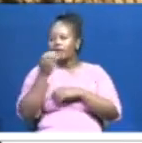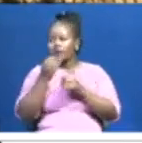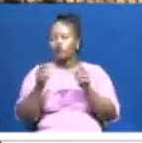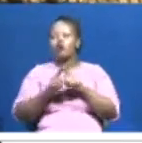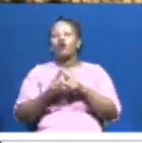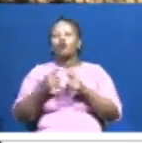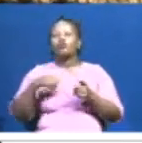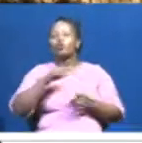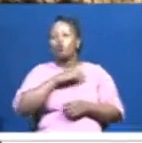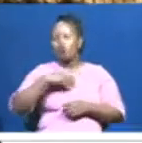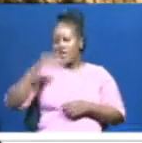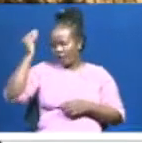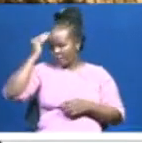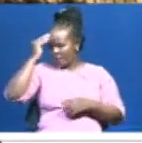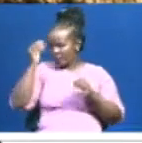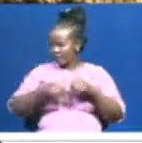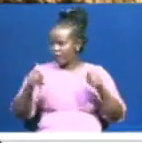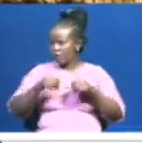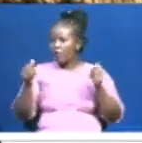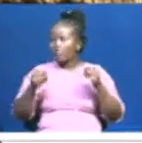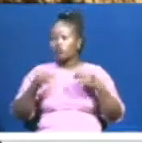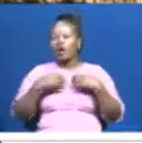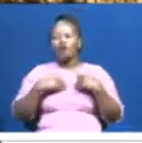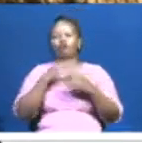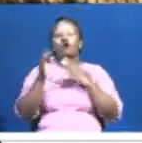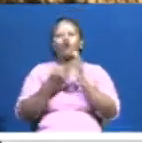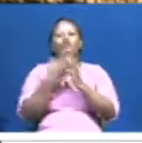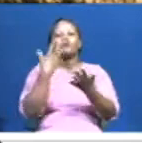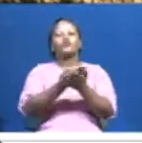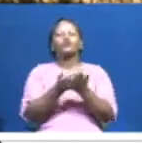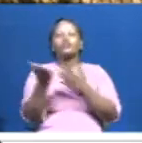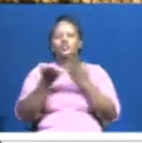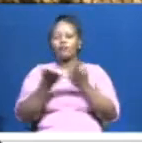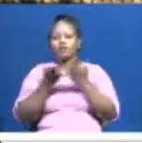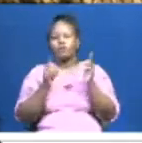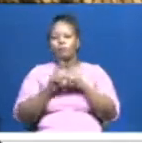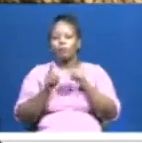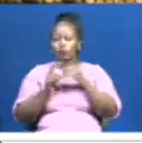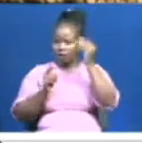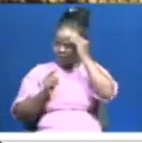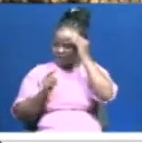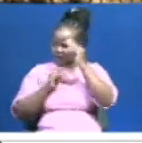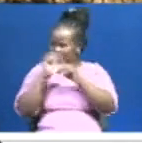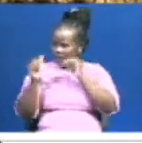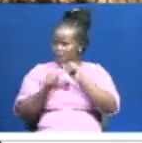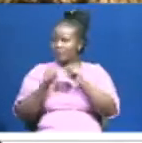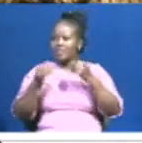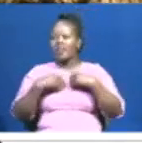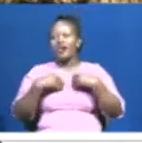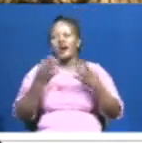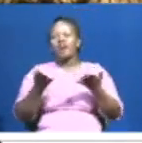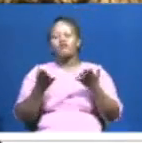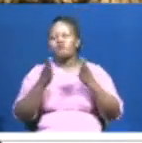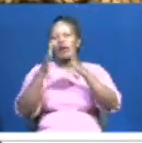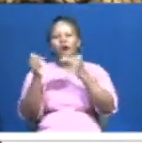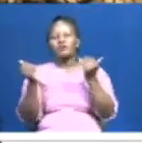as correctional services, and more so land that we have housed our prisons. It is the